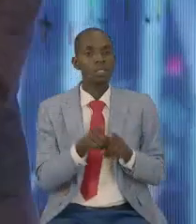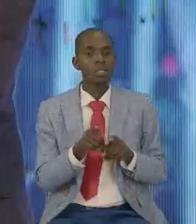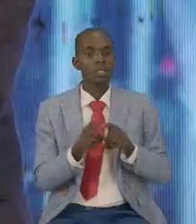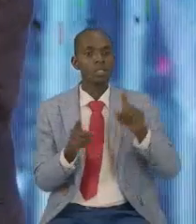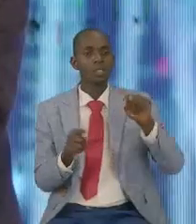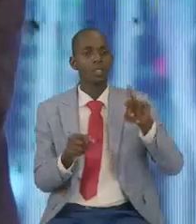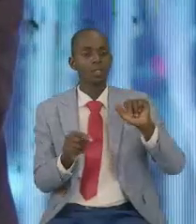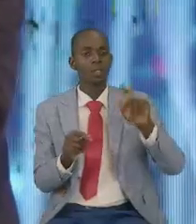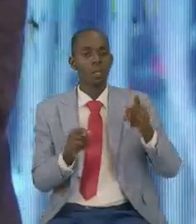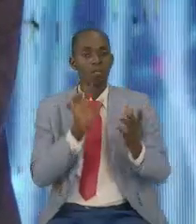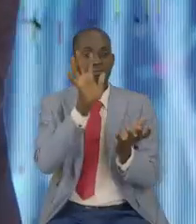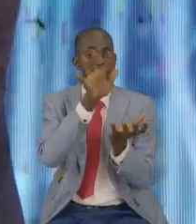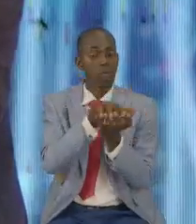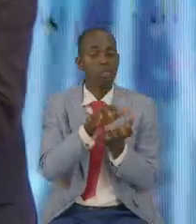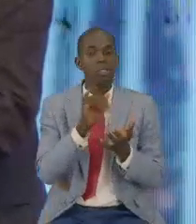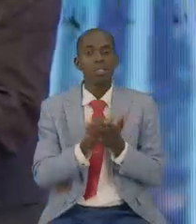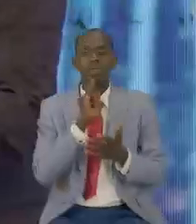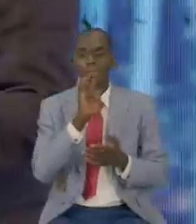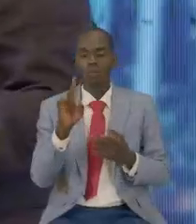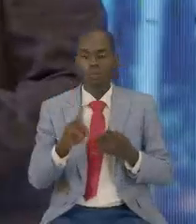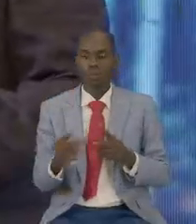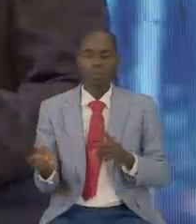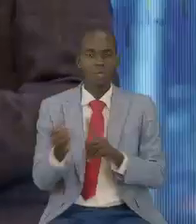see is the bait. All the fish can